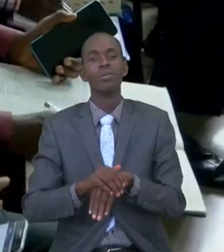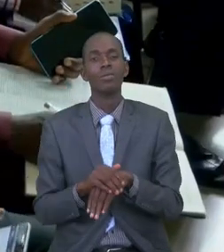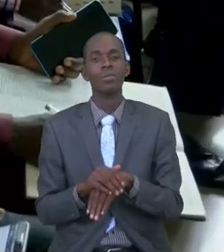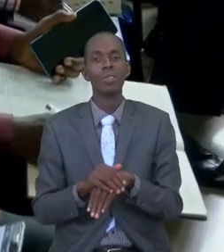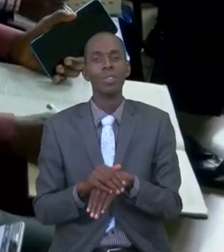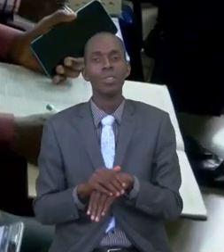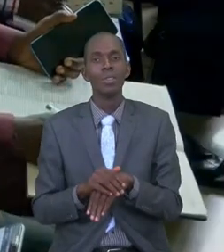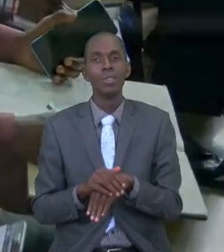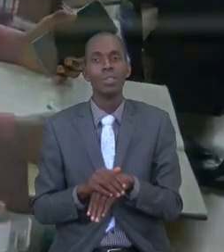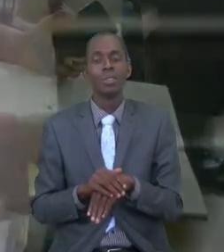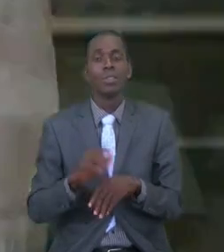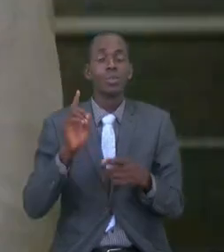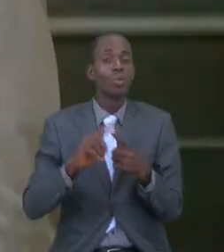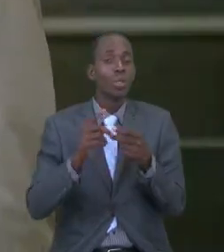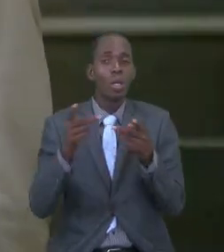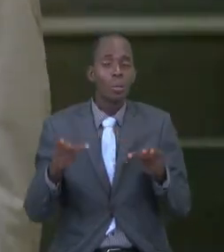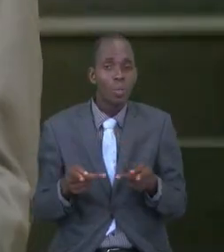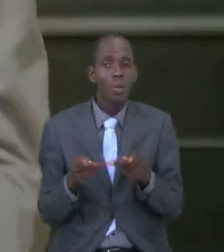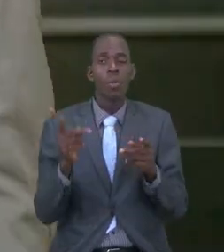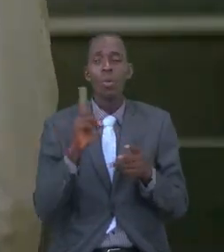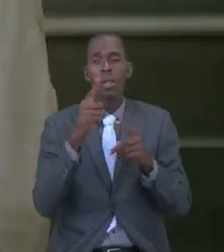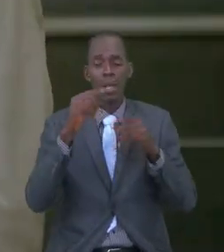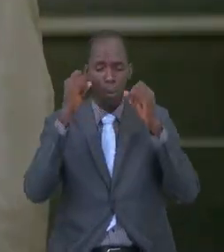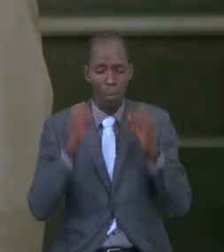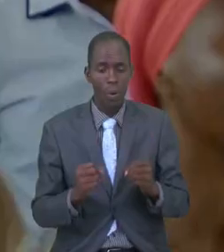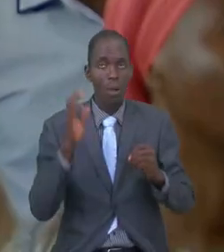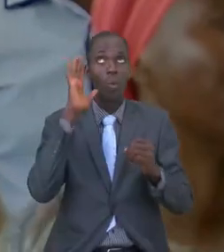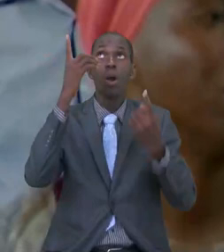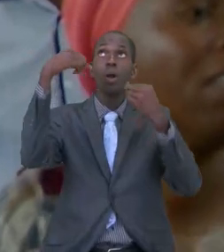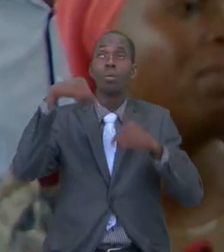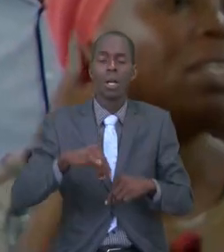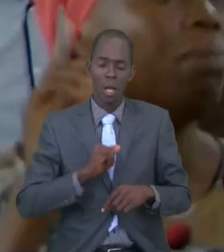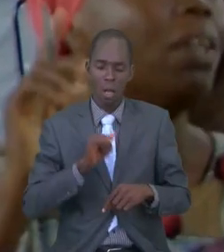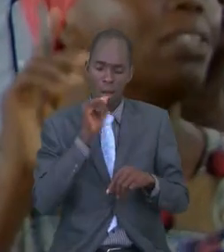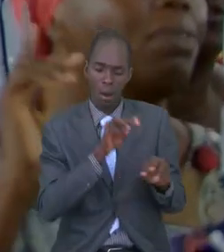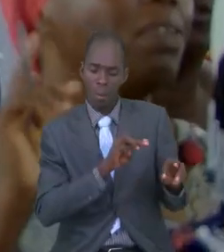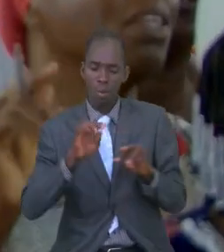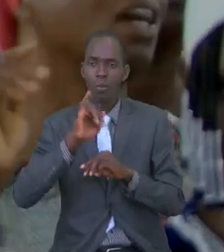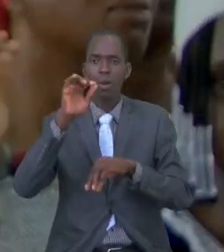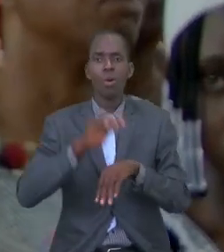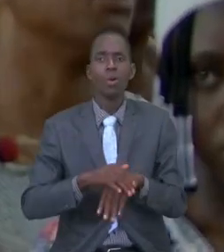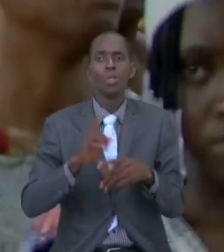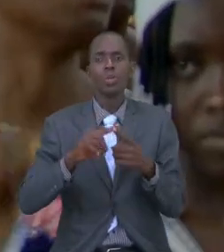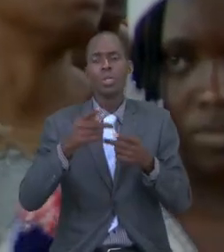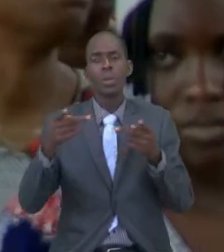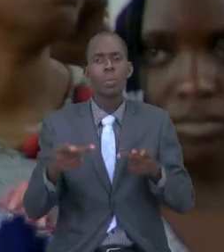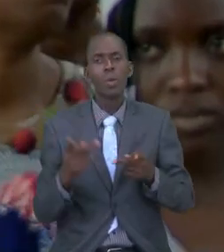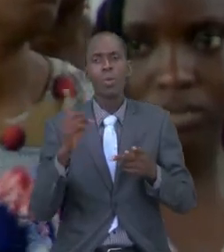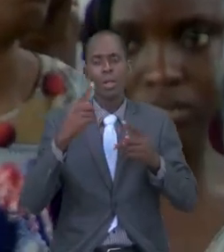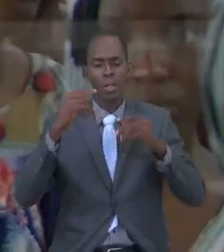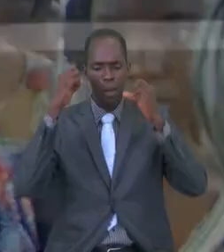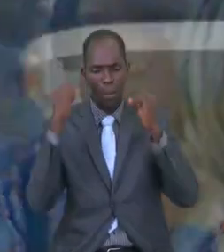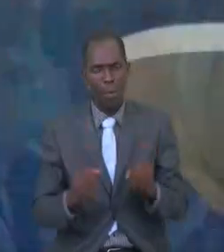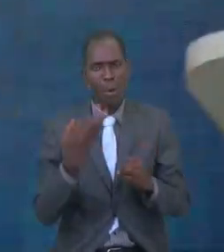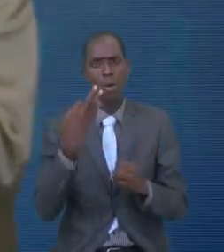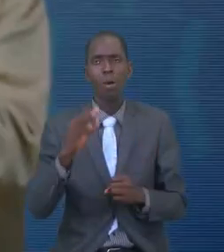To the place where the power will descend, I am moving on. To the place where the mantle of Elijah